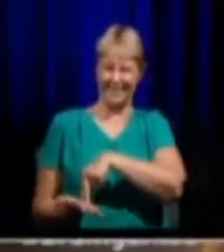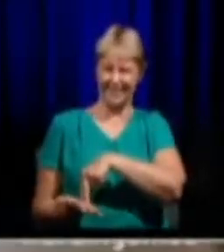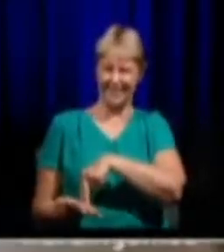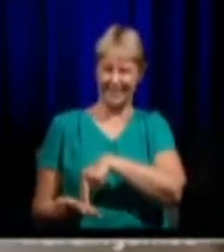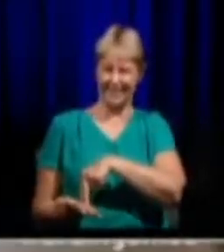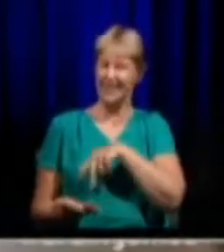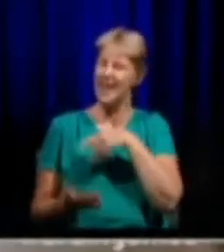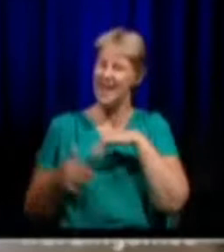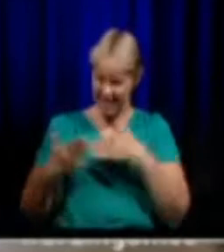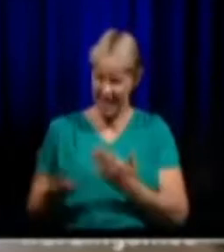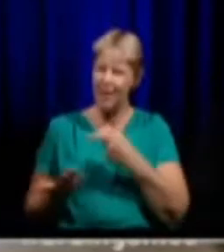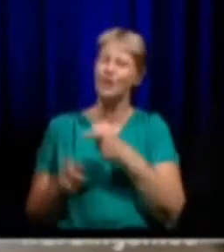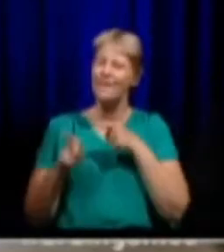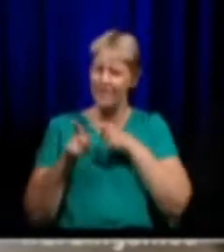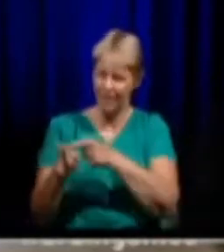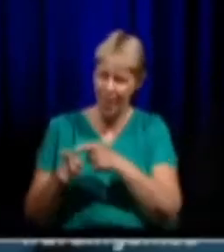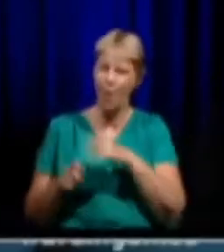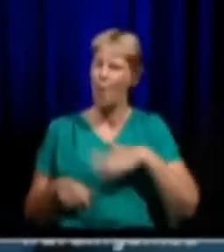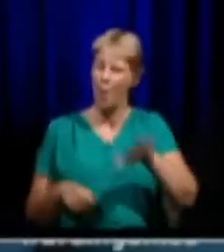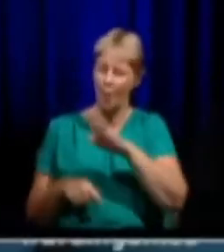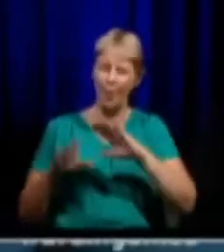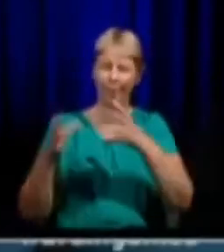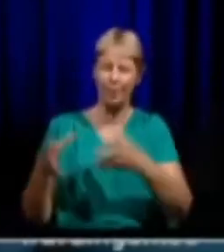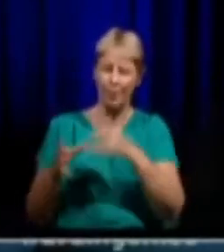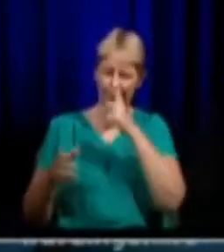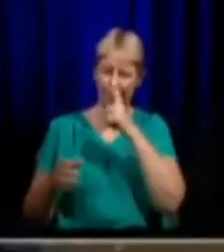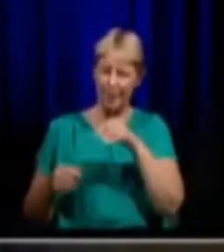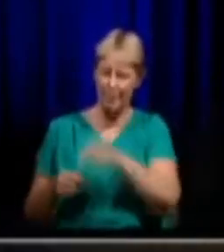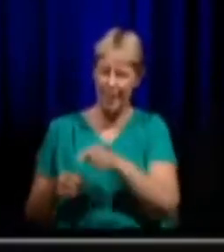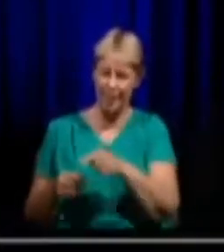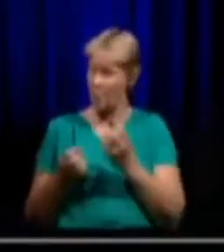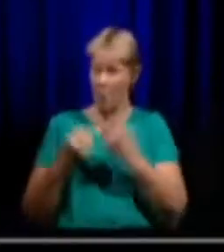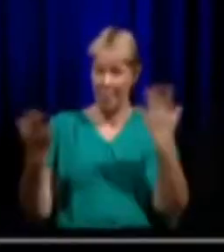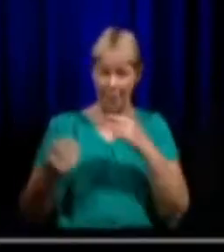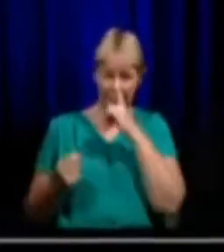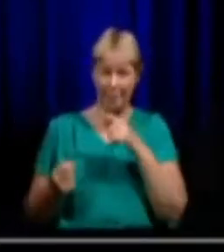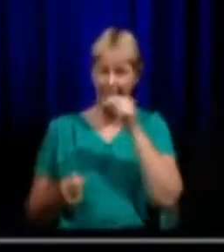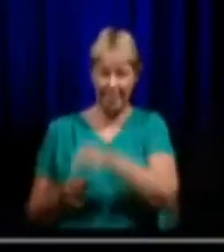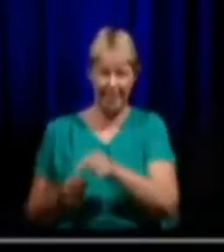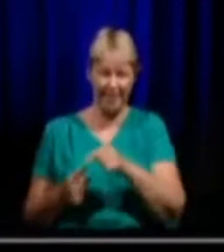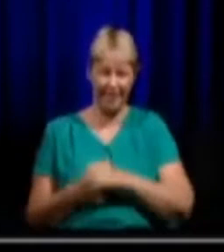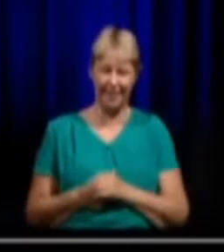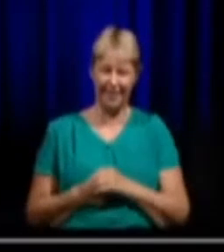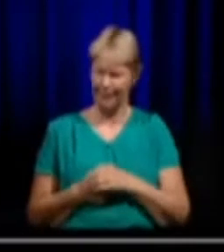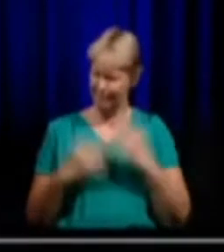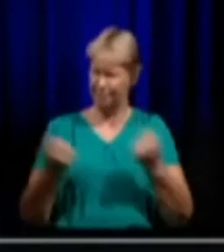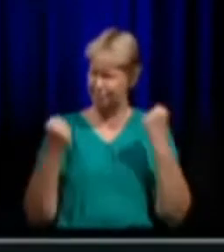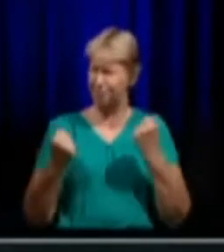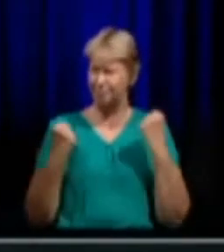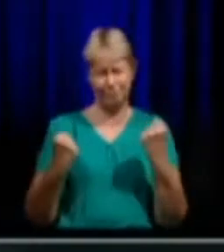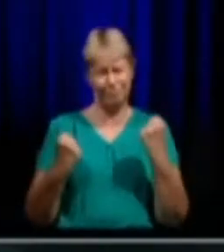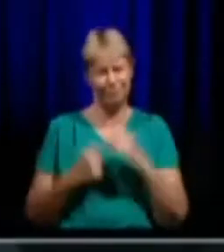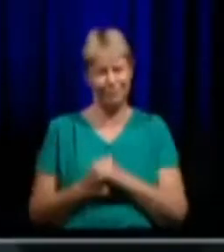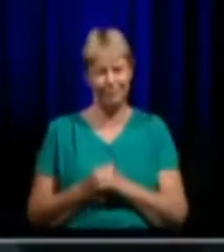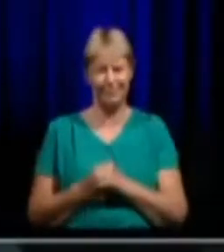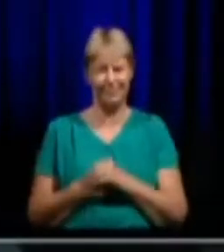She's now conforming to the rules of the group without them even being there. Now, watch. It's pretty powerful, right? All